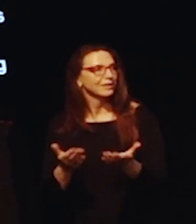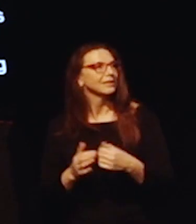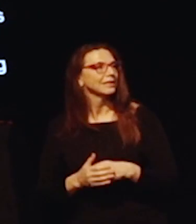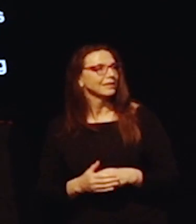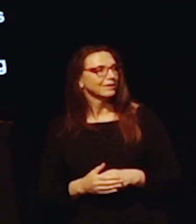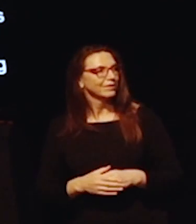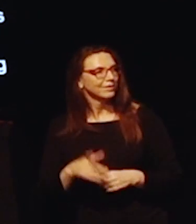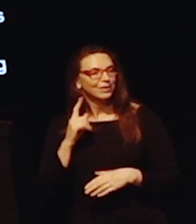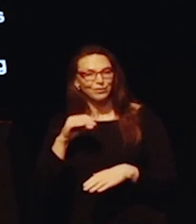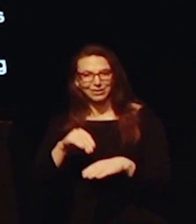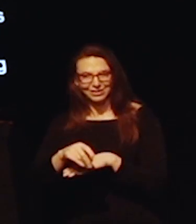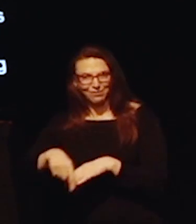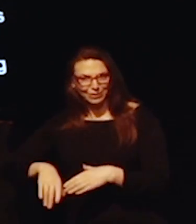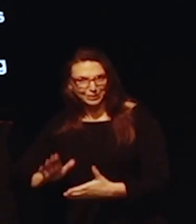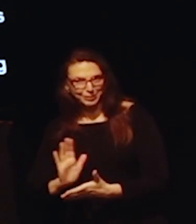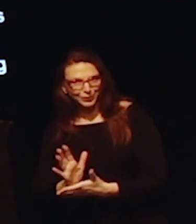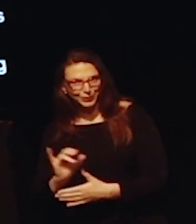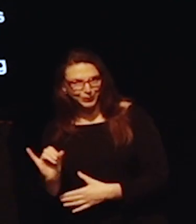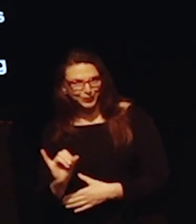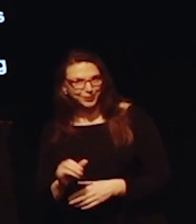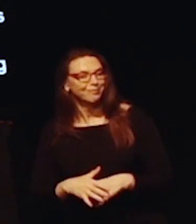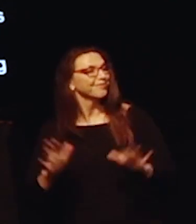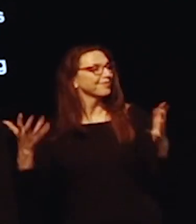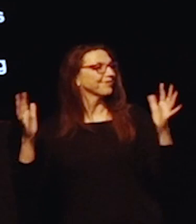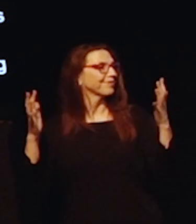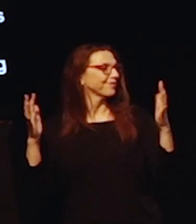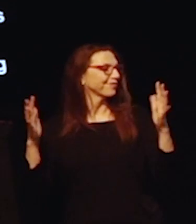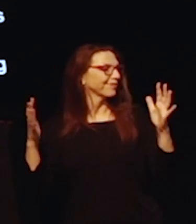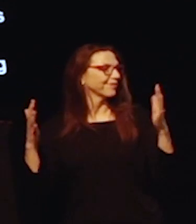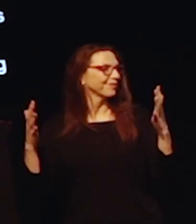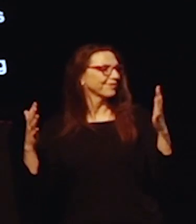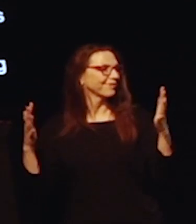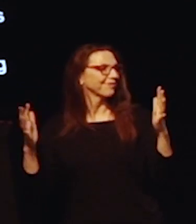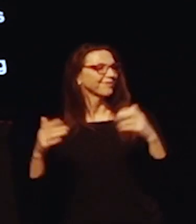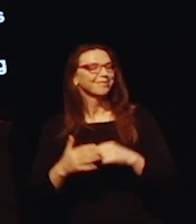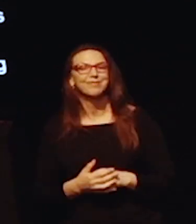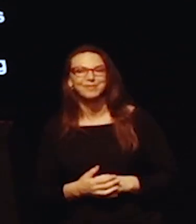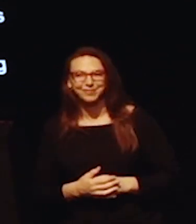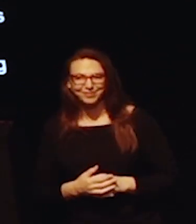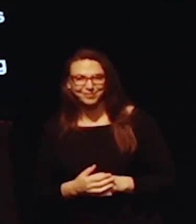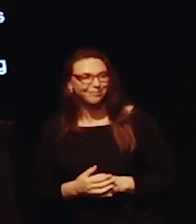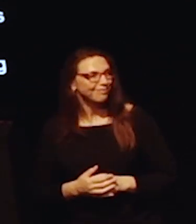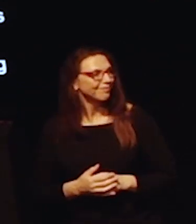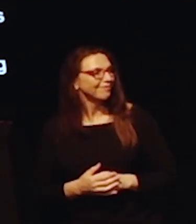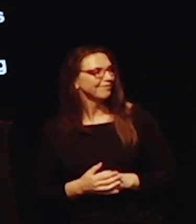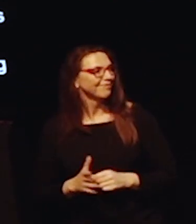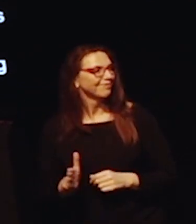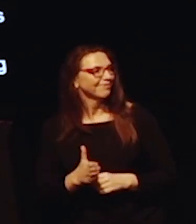the Developmental Services in the California, the California Department of Developmental Services.